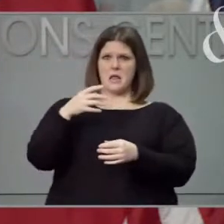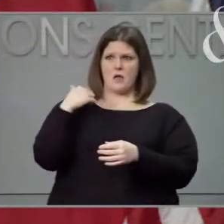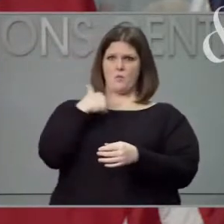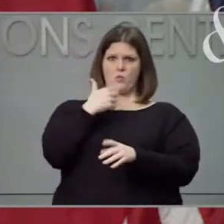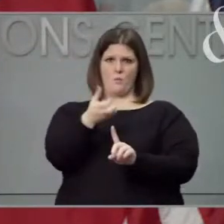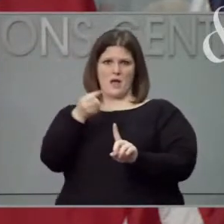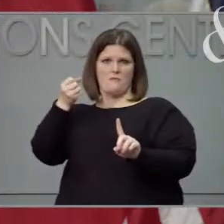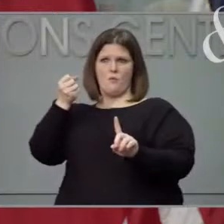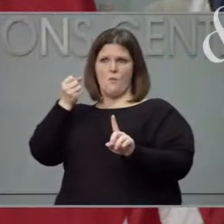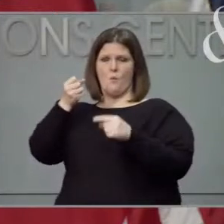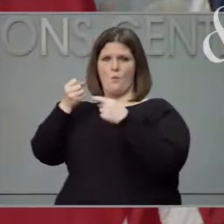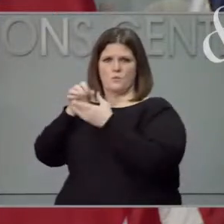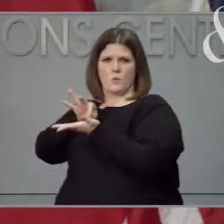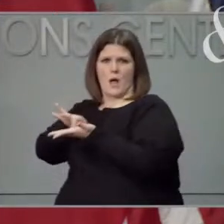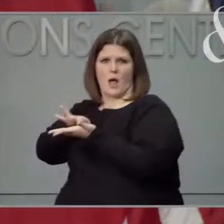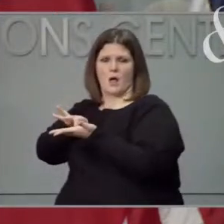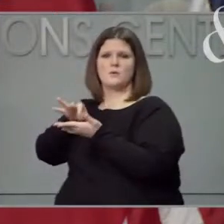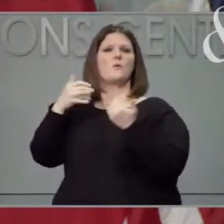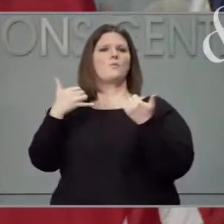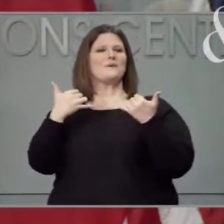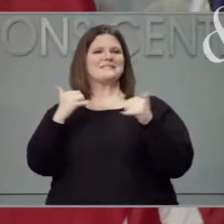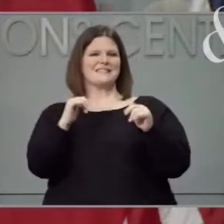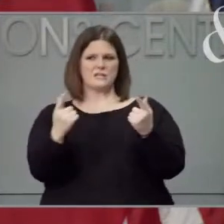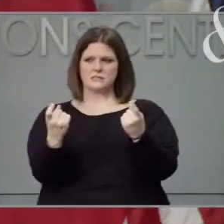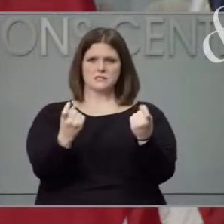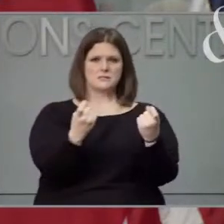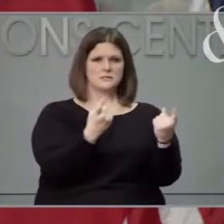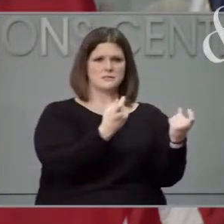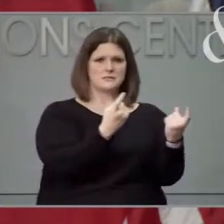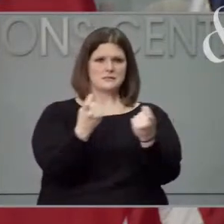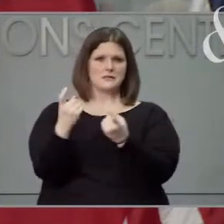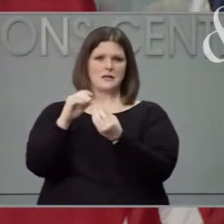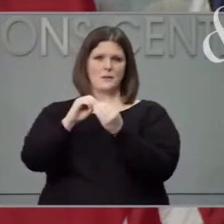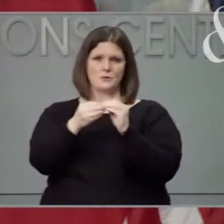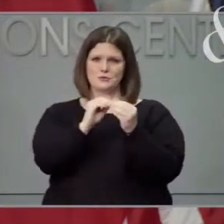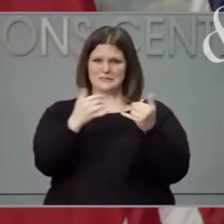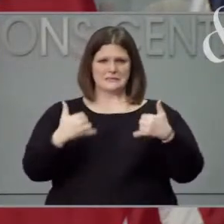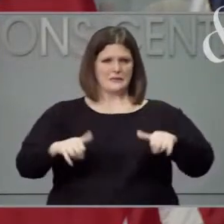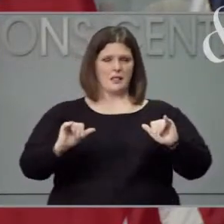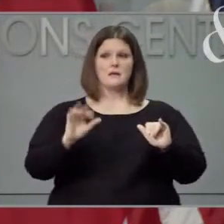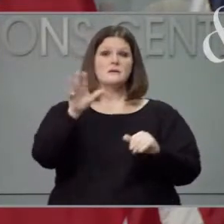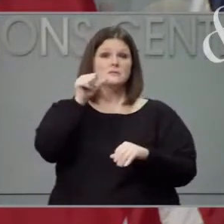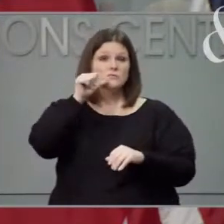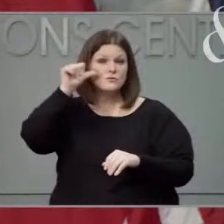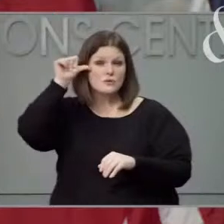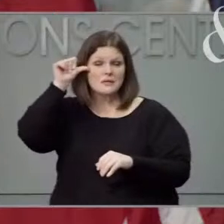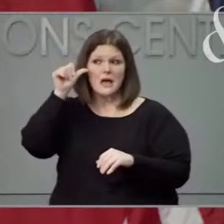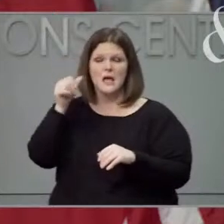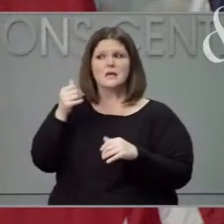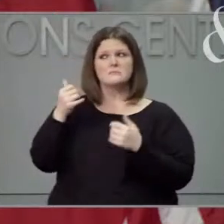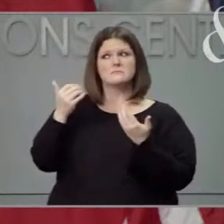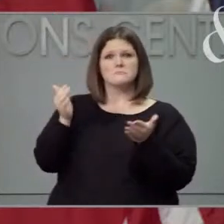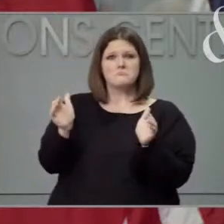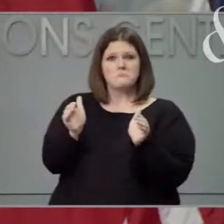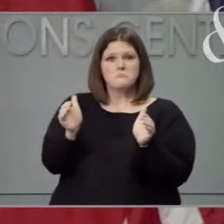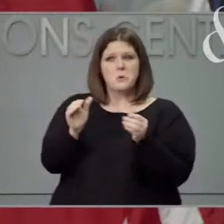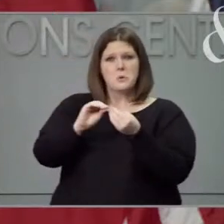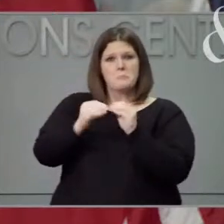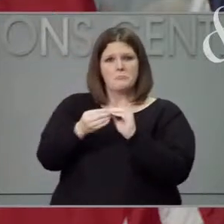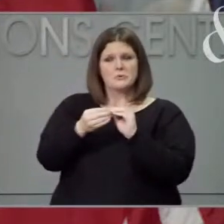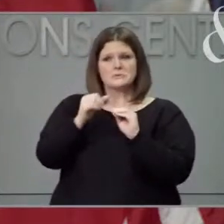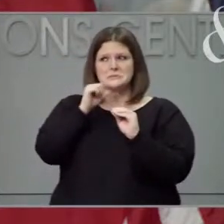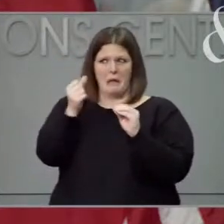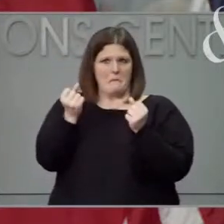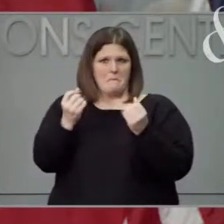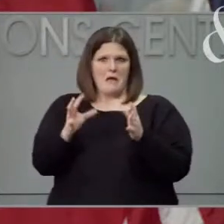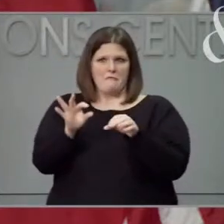be, as we are still surveying the counties. Yesterday was actually a low turnout for us on election day in terms of in-person